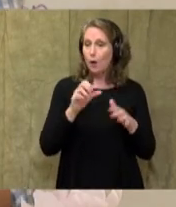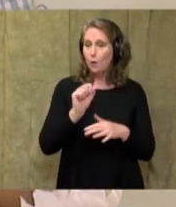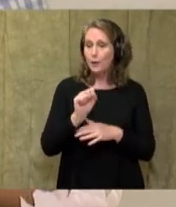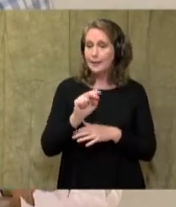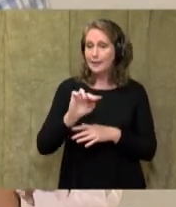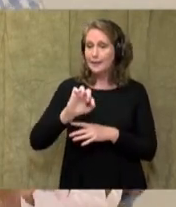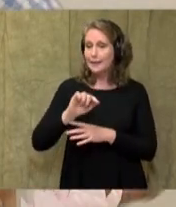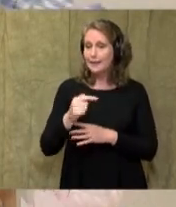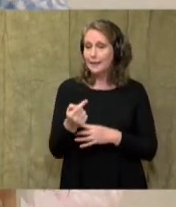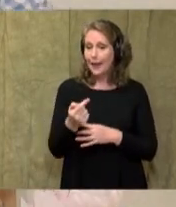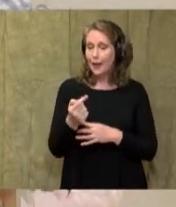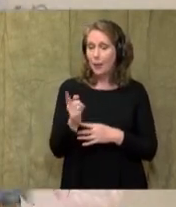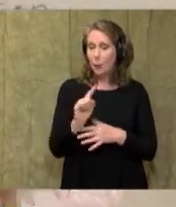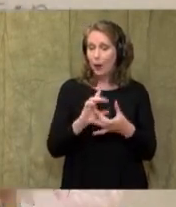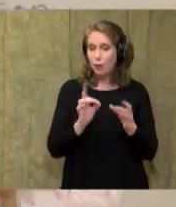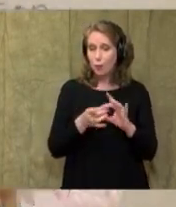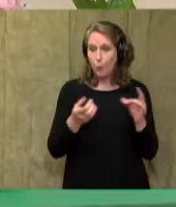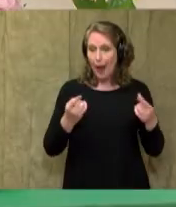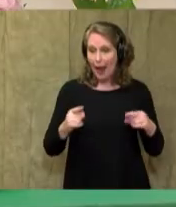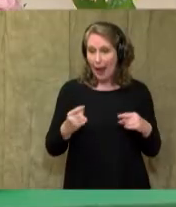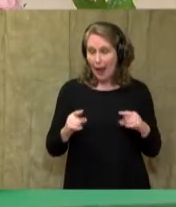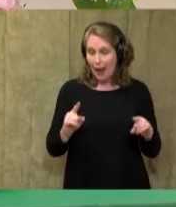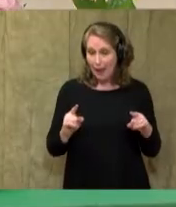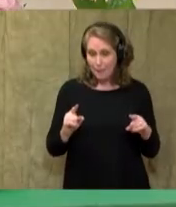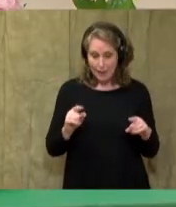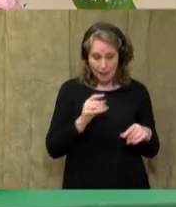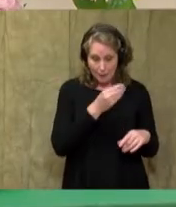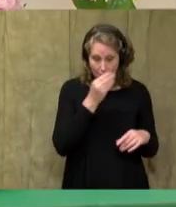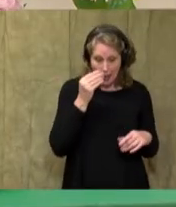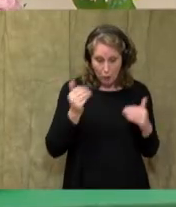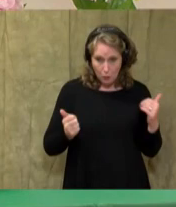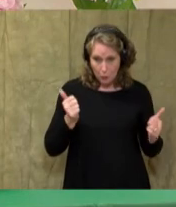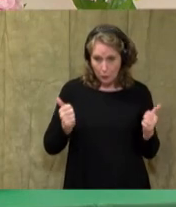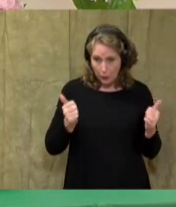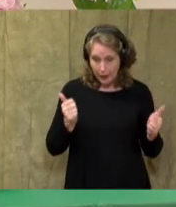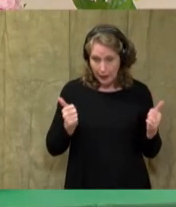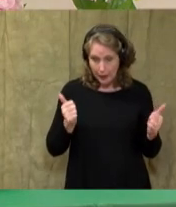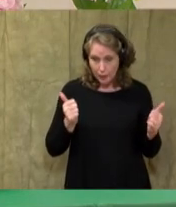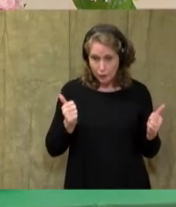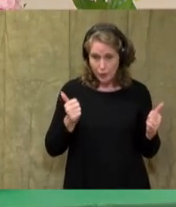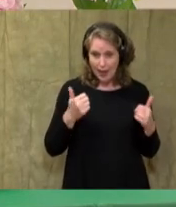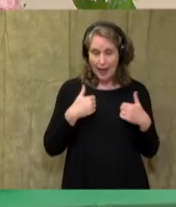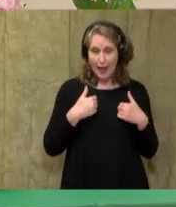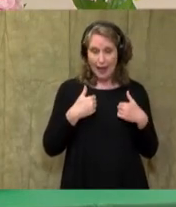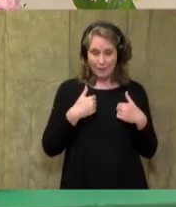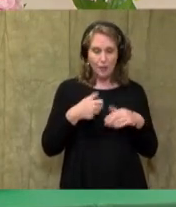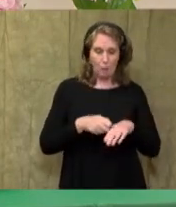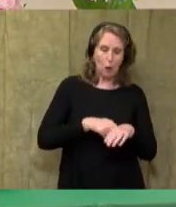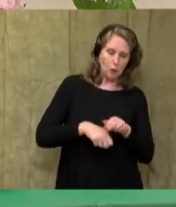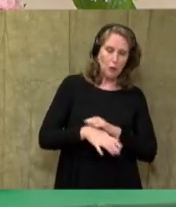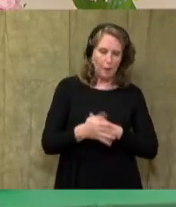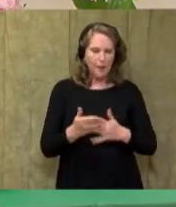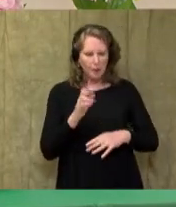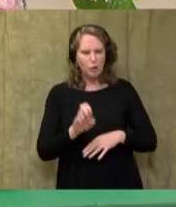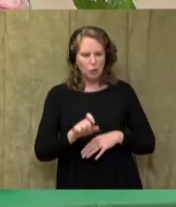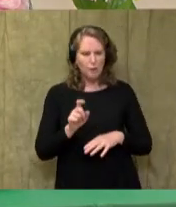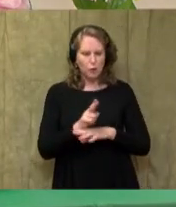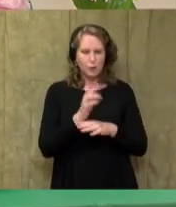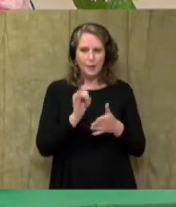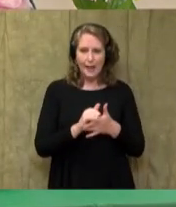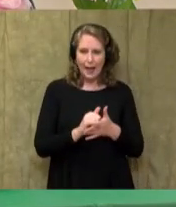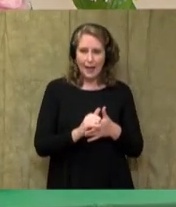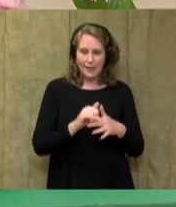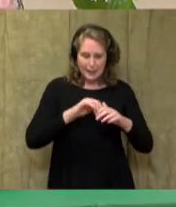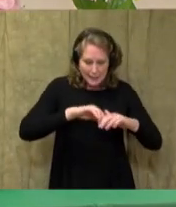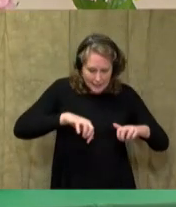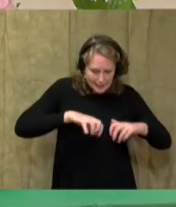setting of our story? Okay, got to go to my next flower. I even have some gloves here. I maybe should have put those on. All right,